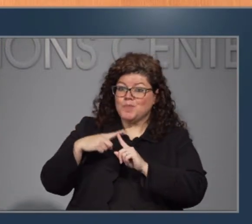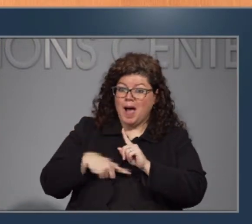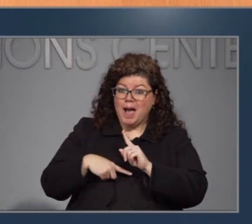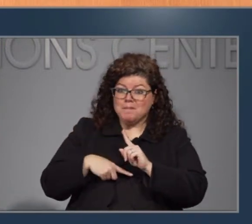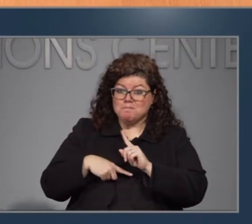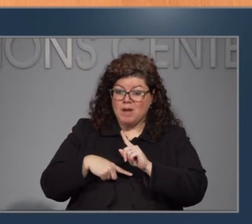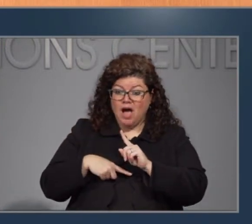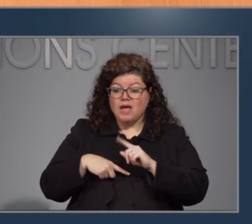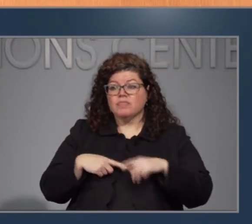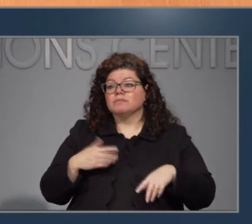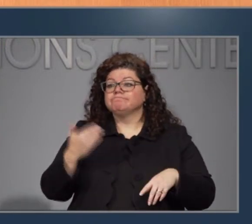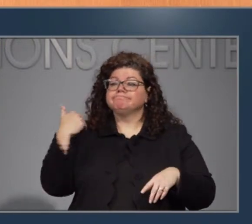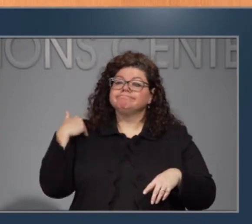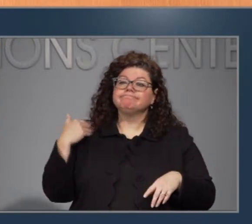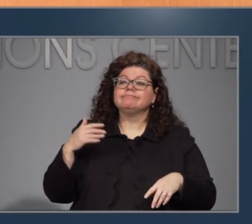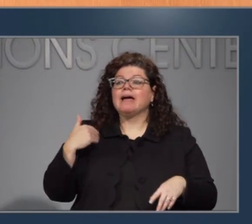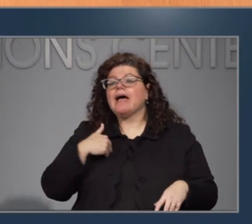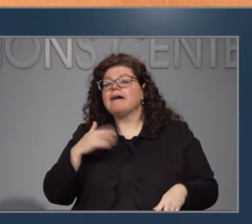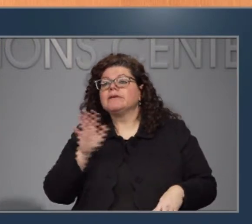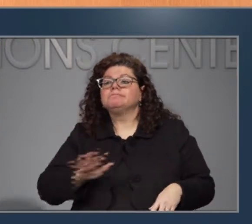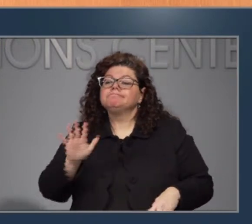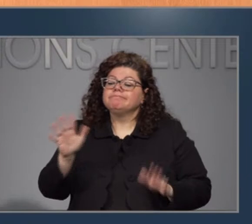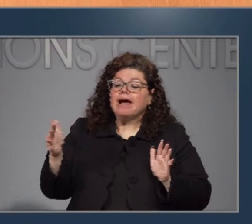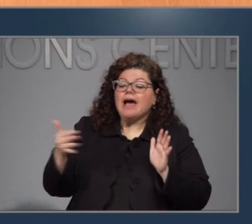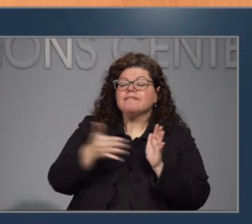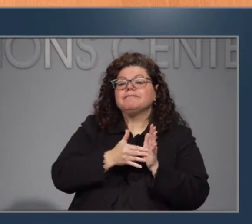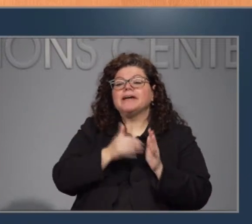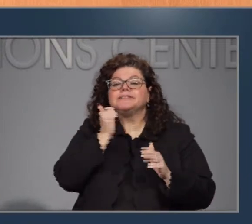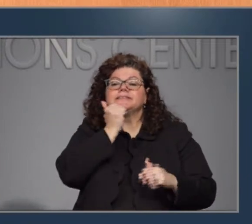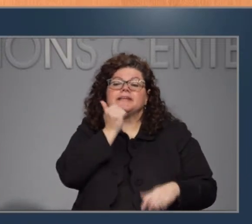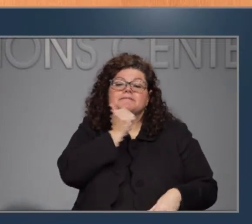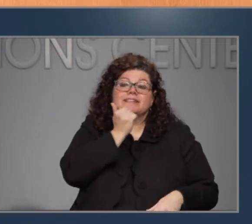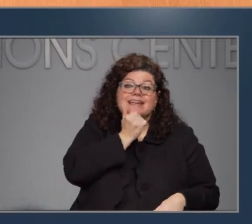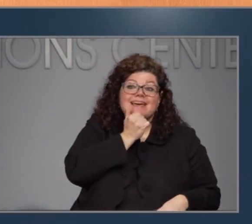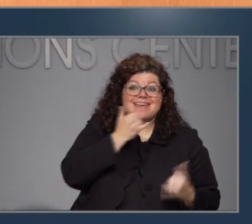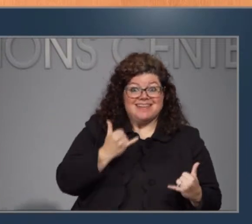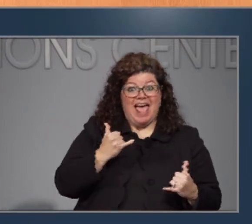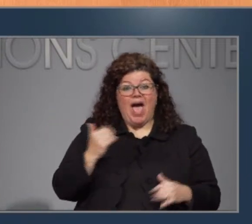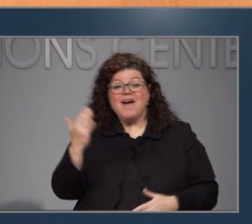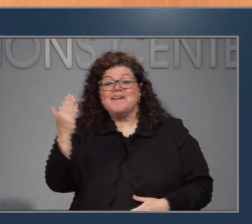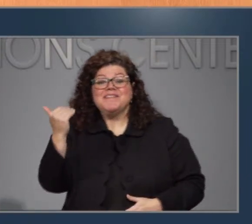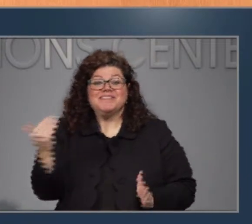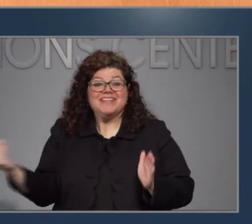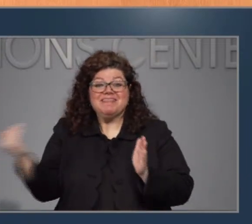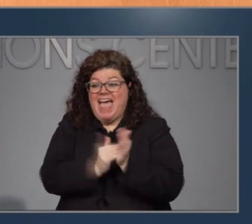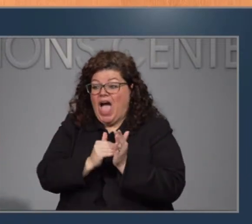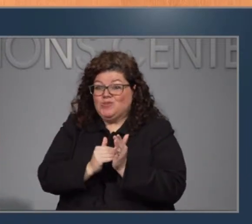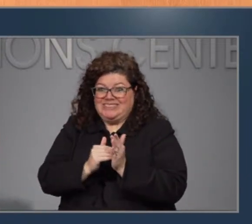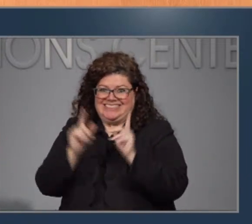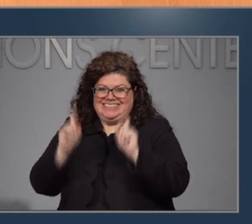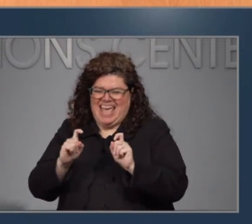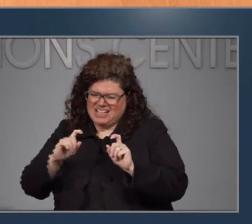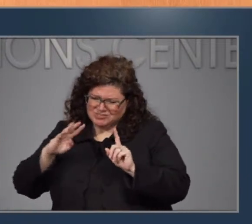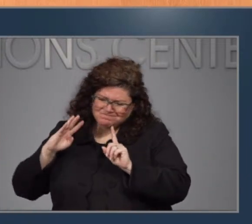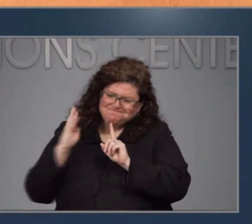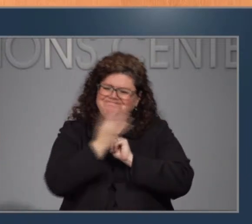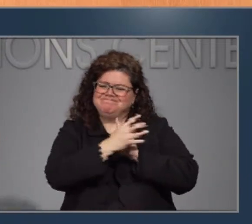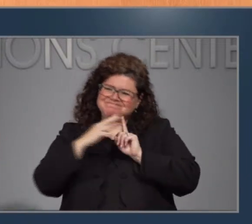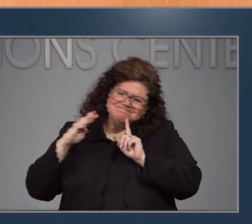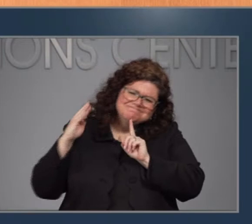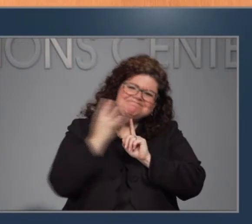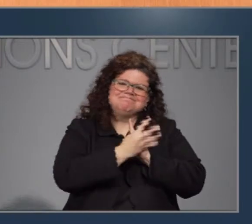testing from about 5,000 tests on average today to 15,000 average tests per day right